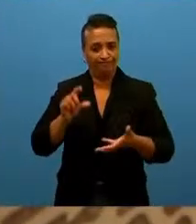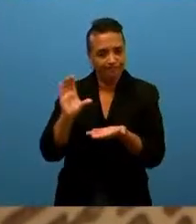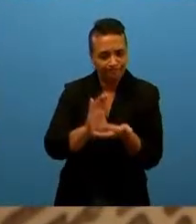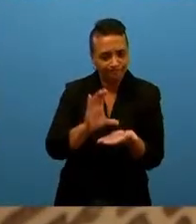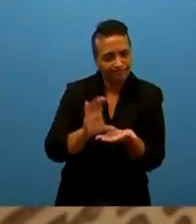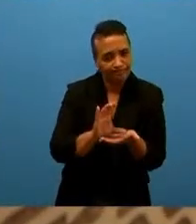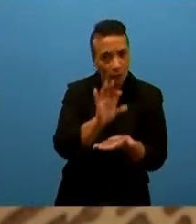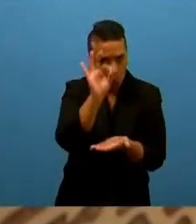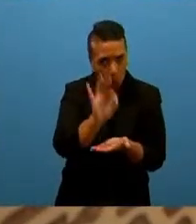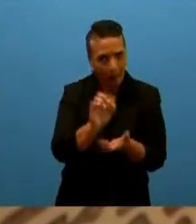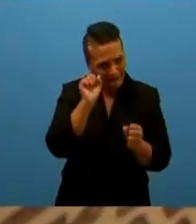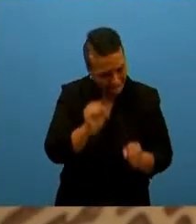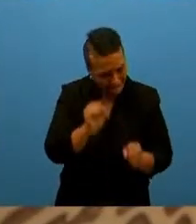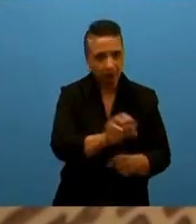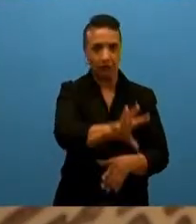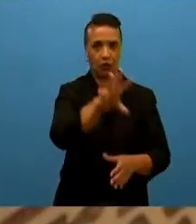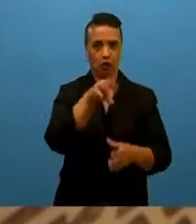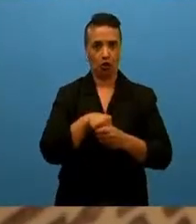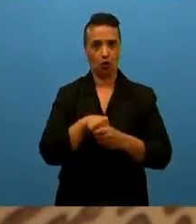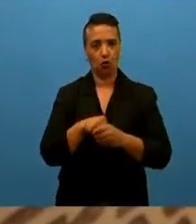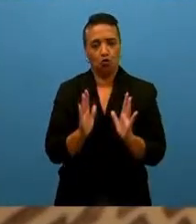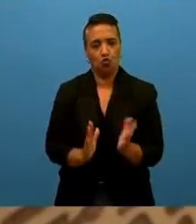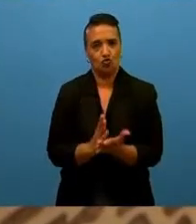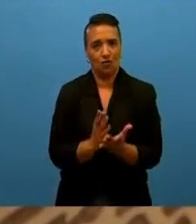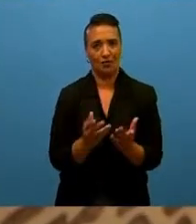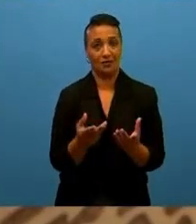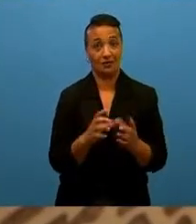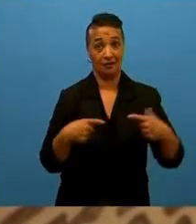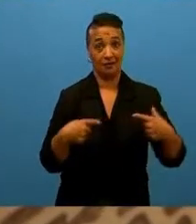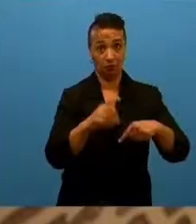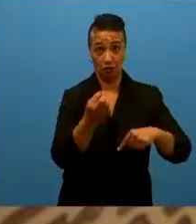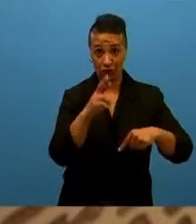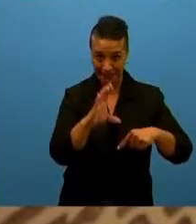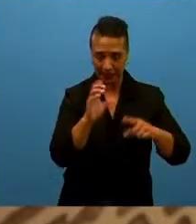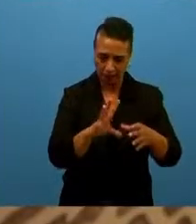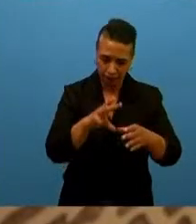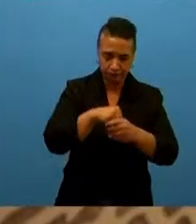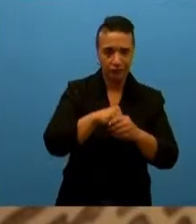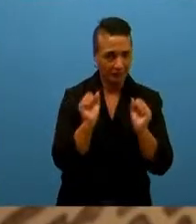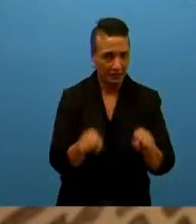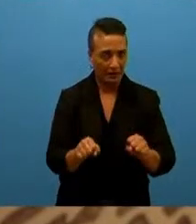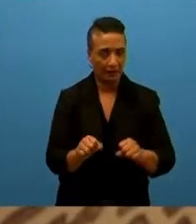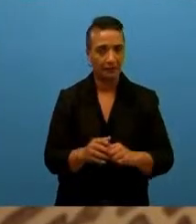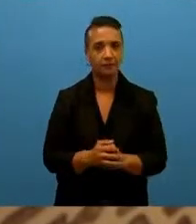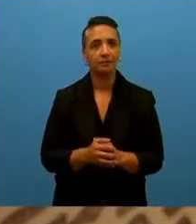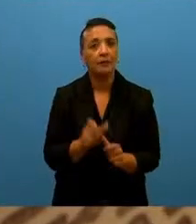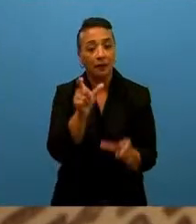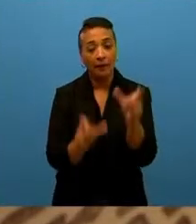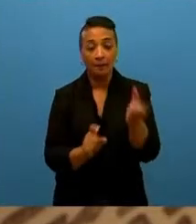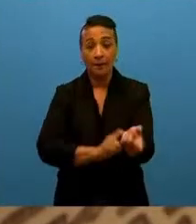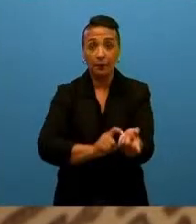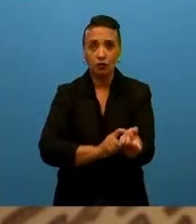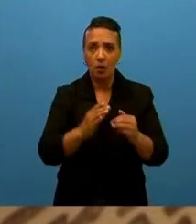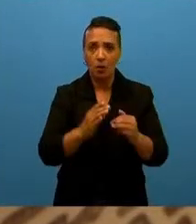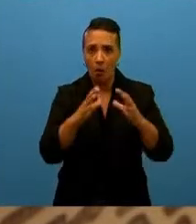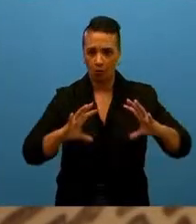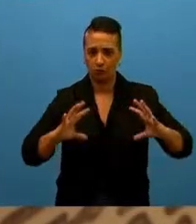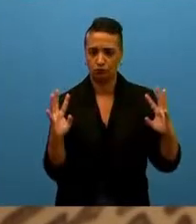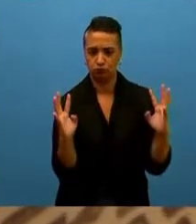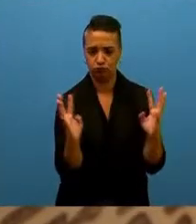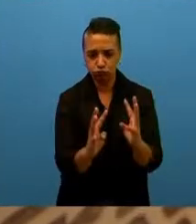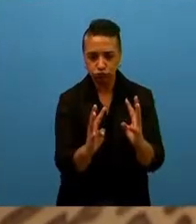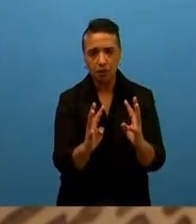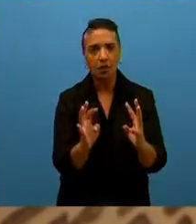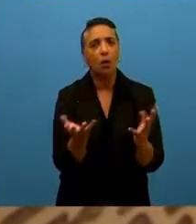Indigenous peoples in the Human Rights Council. Enhanced participation of Indigenous peoples in the Human Rights Council